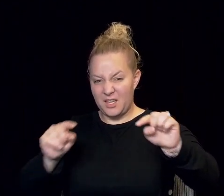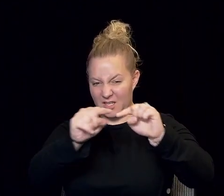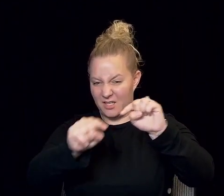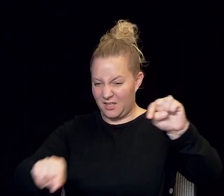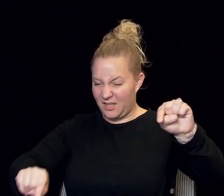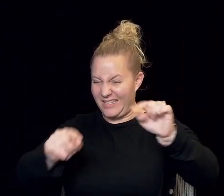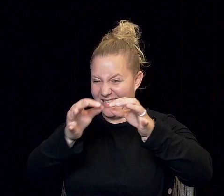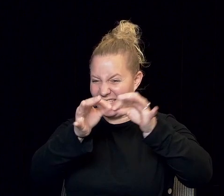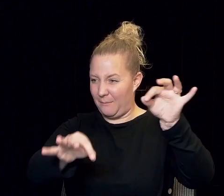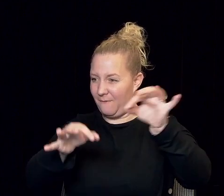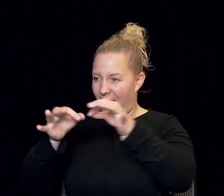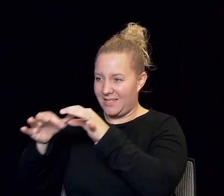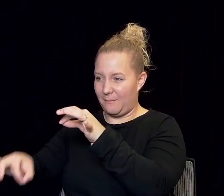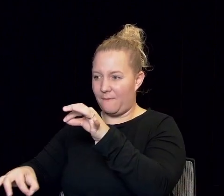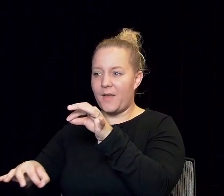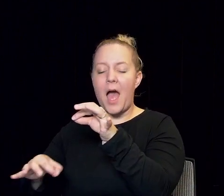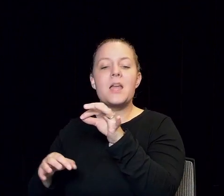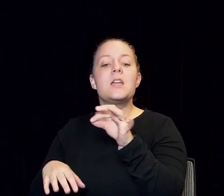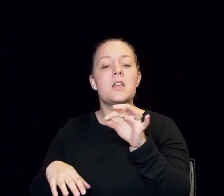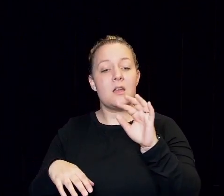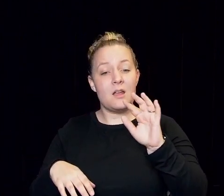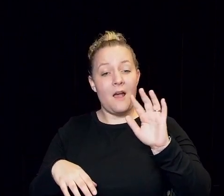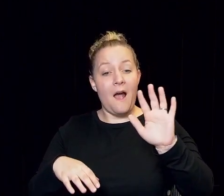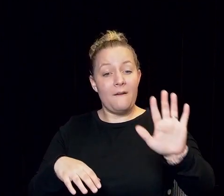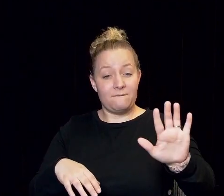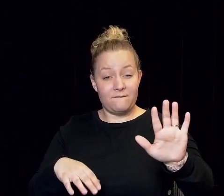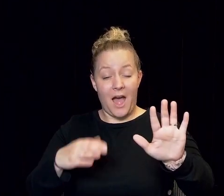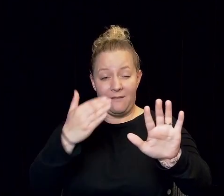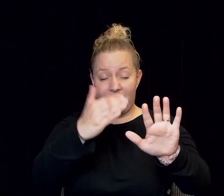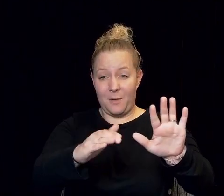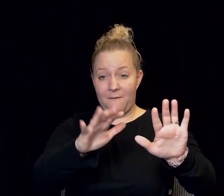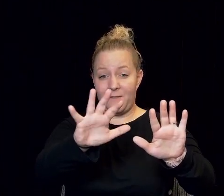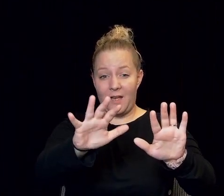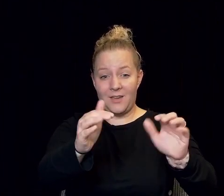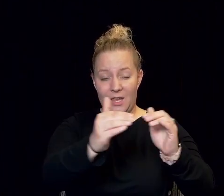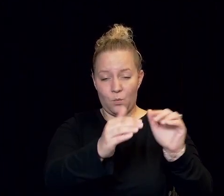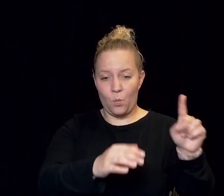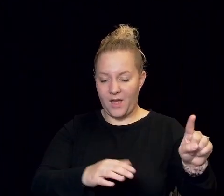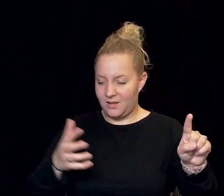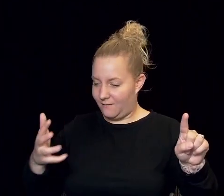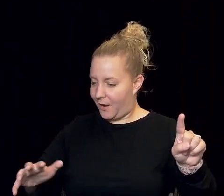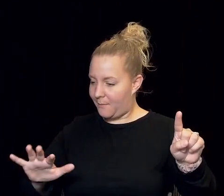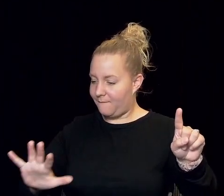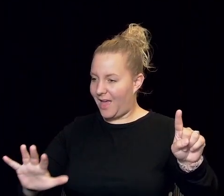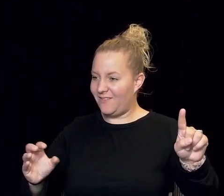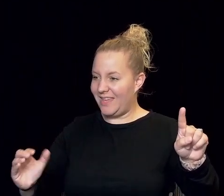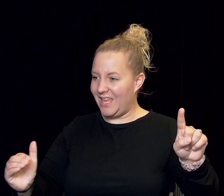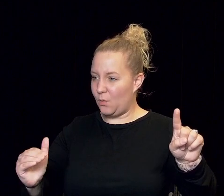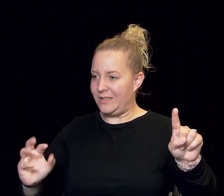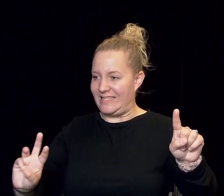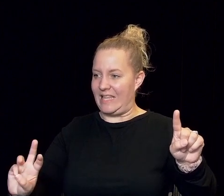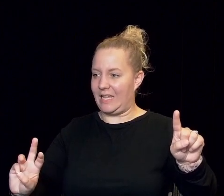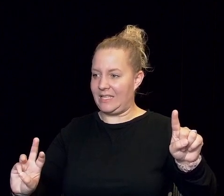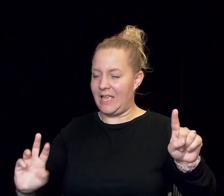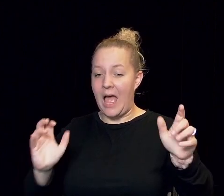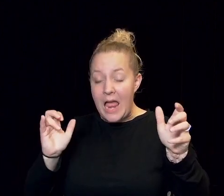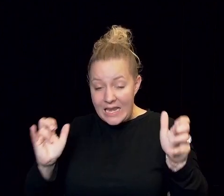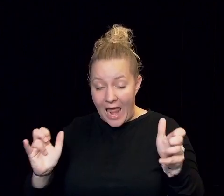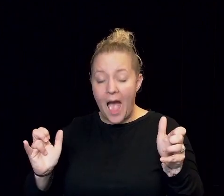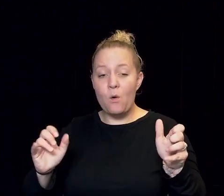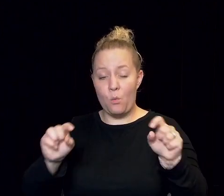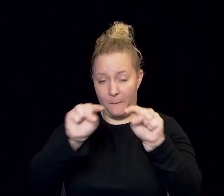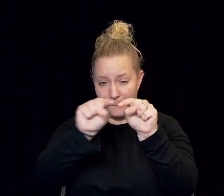cross simplify. So when I divide by 5, I get 1. When I divide by 5, I get 6. Now I'm going to multiply straight across. So